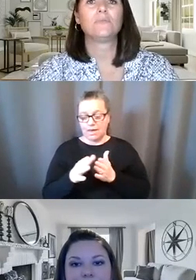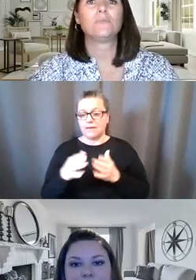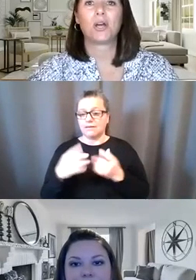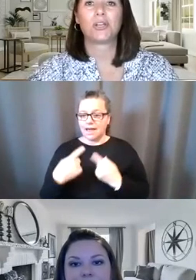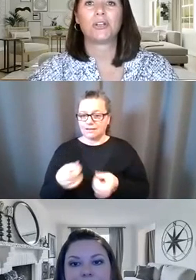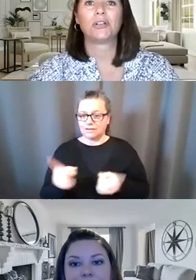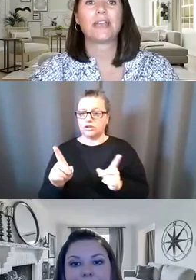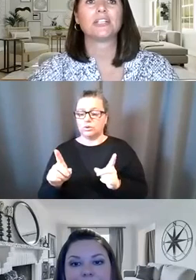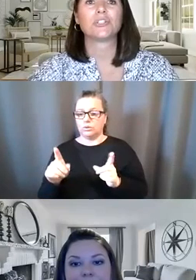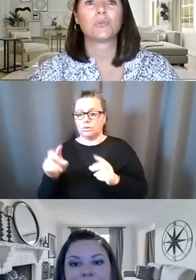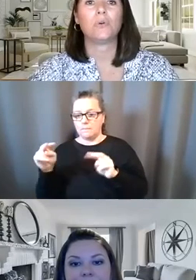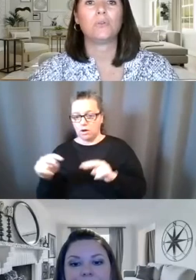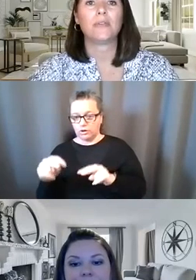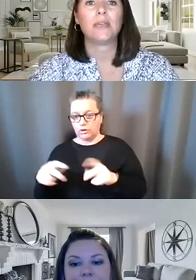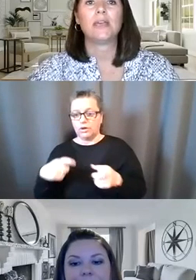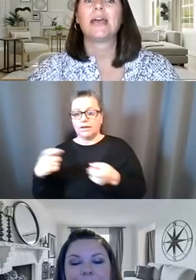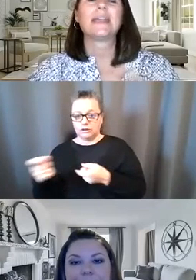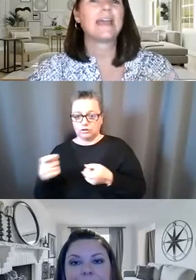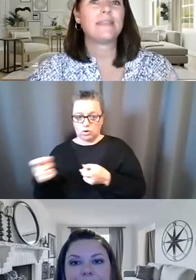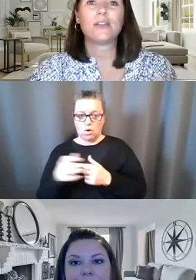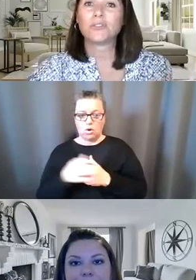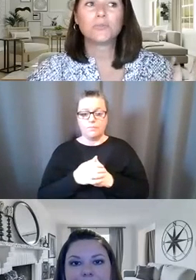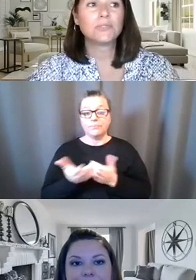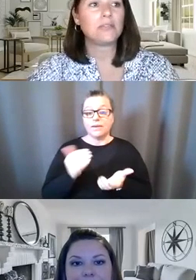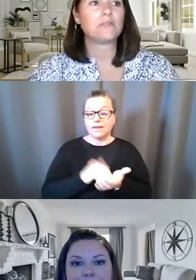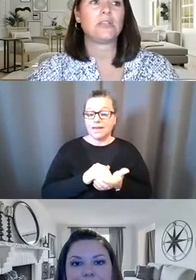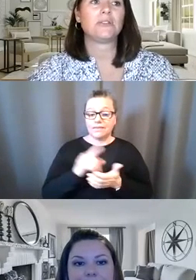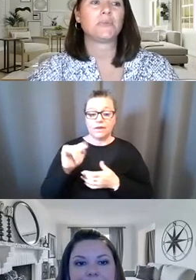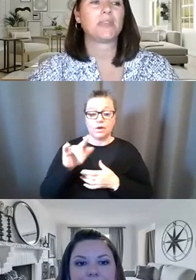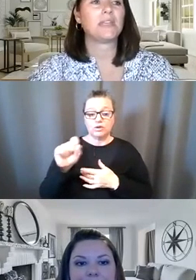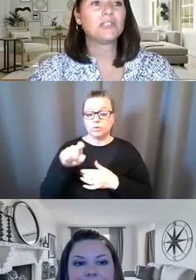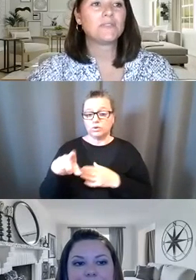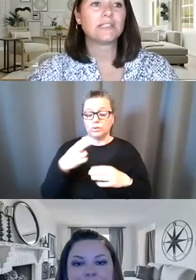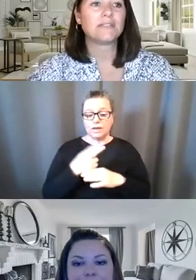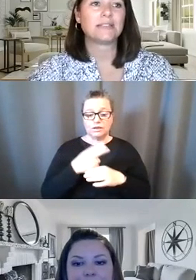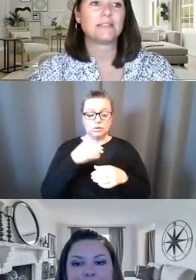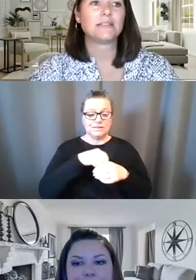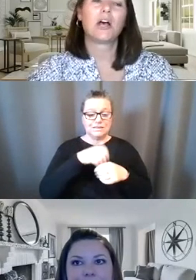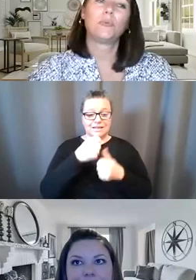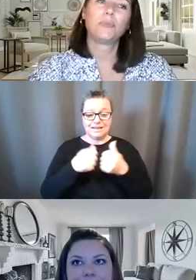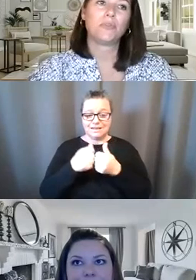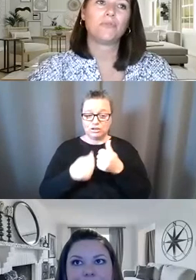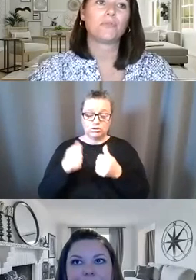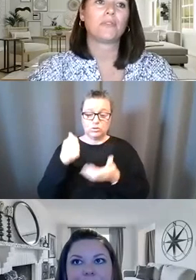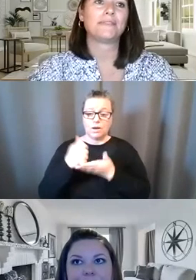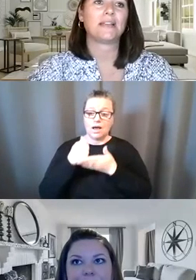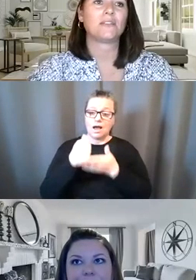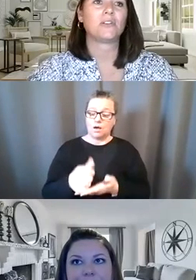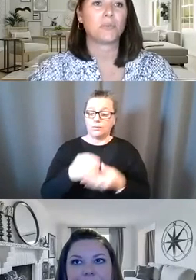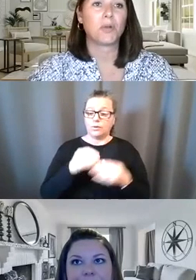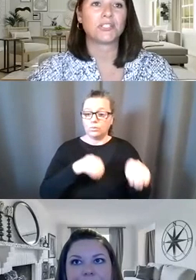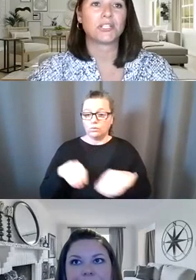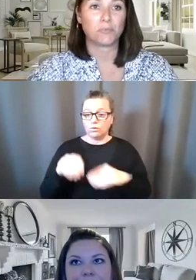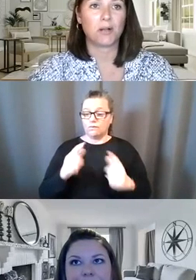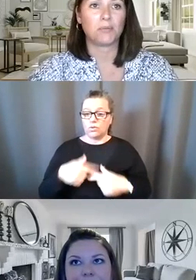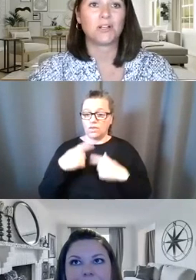execute, monitor, and control. Again, there are tools that you can use within each of these phases to help you move through the life cycle of